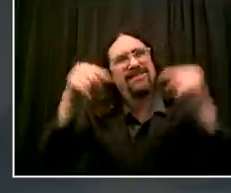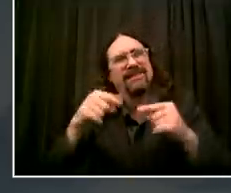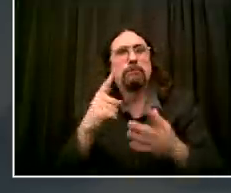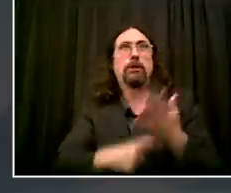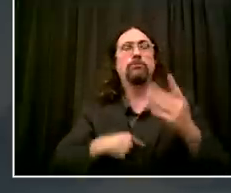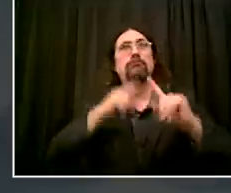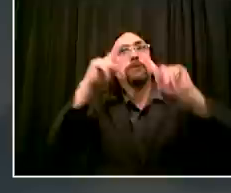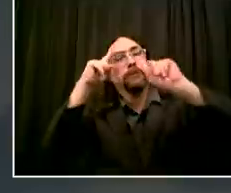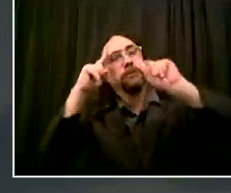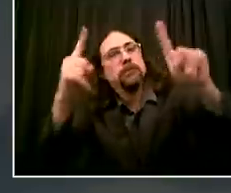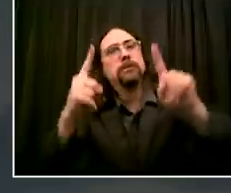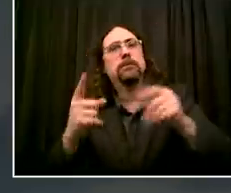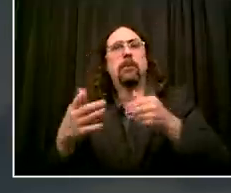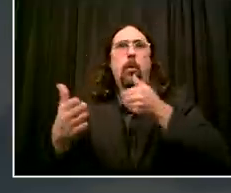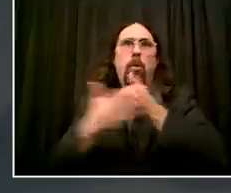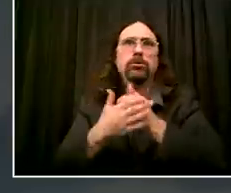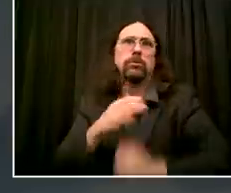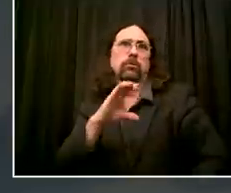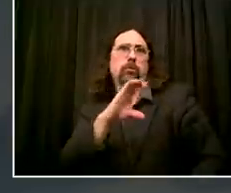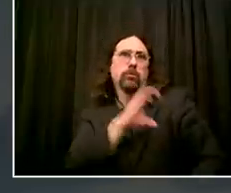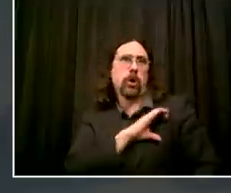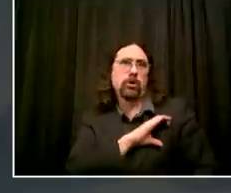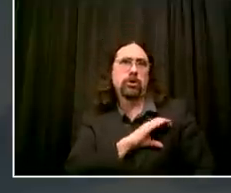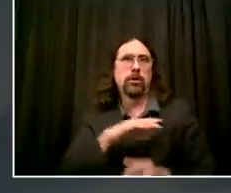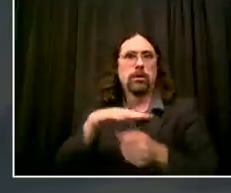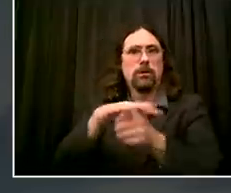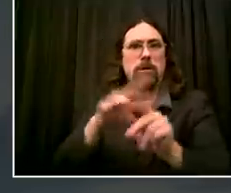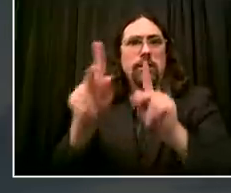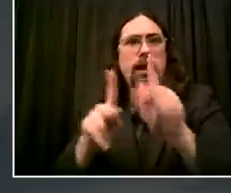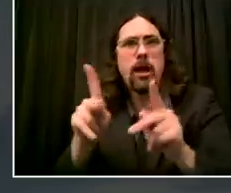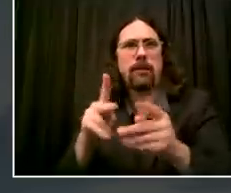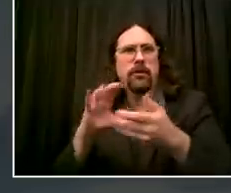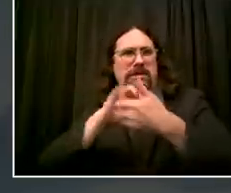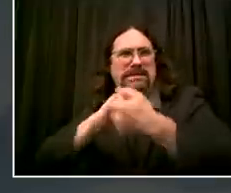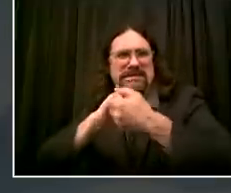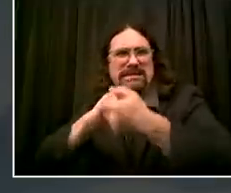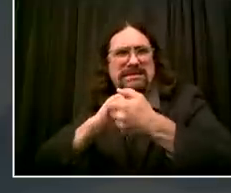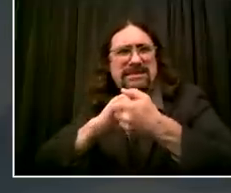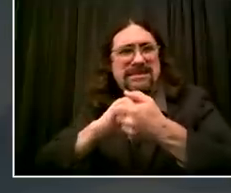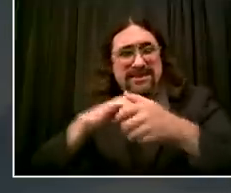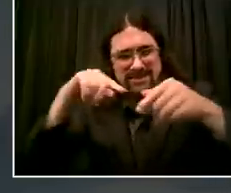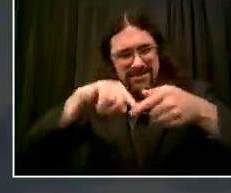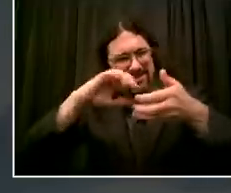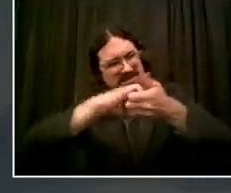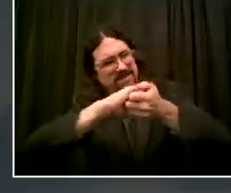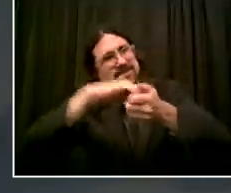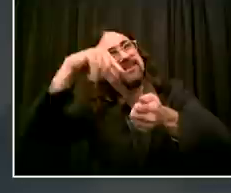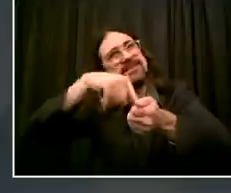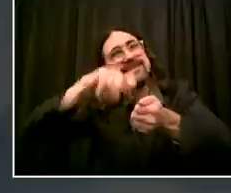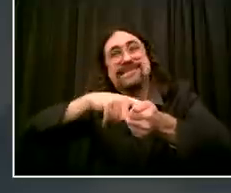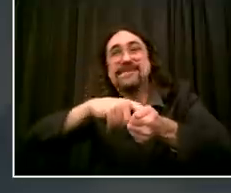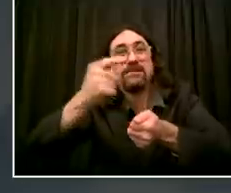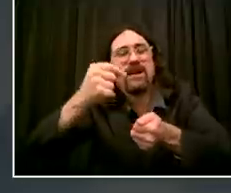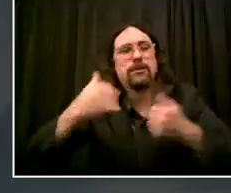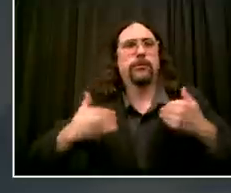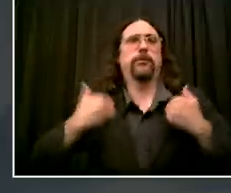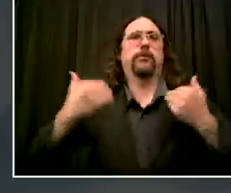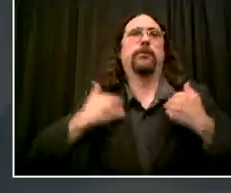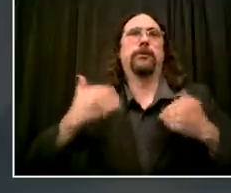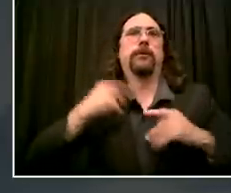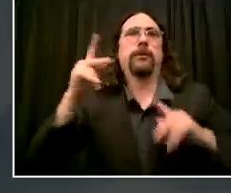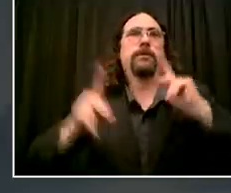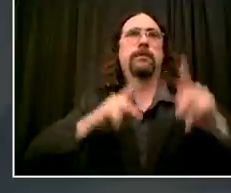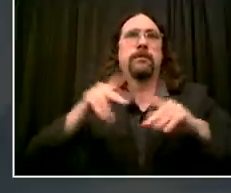it's the Bronx, whether it's Brooklyn, whether it's Manhattan, Queens, or Staten Island, to reach out to kids of all